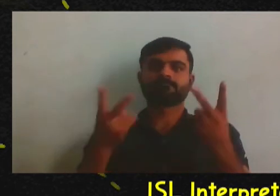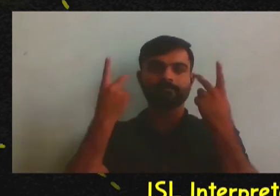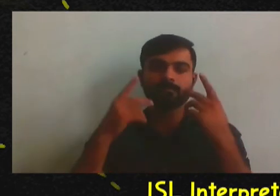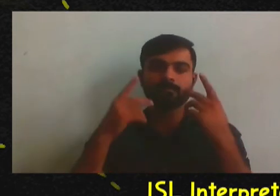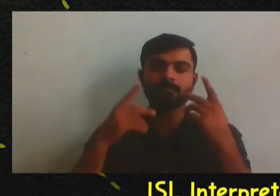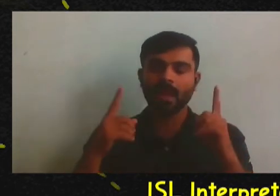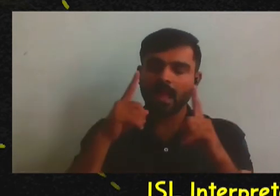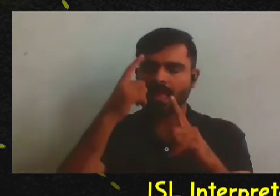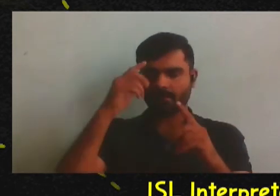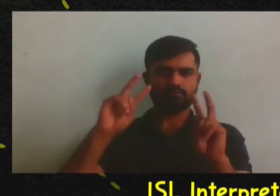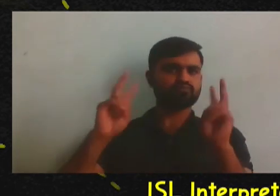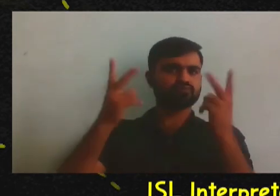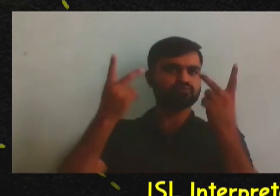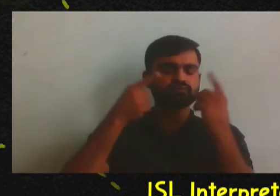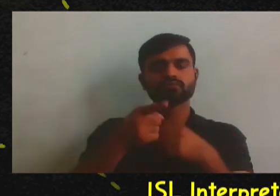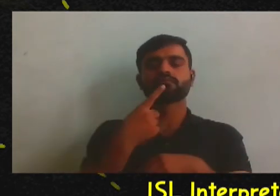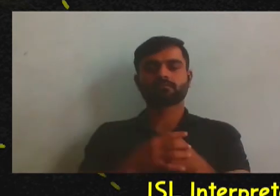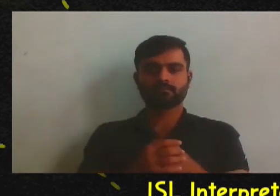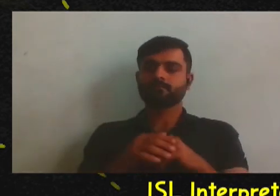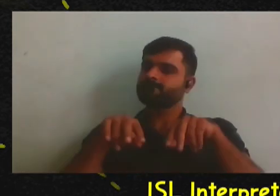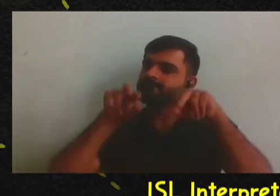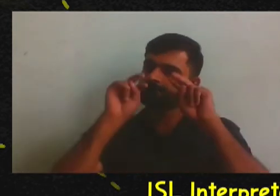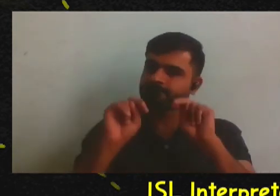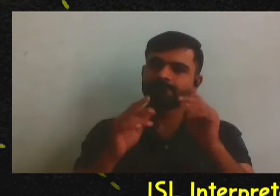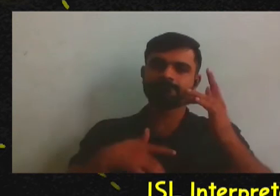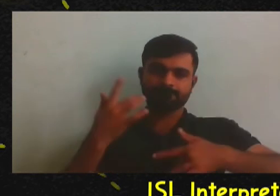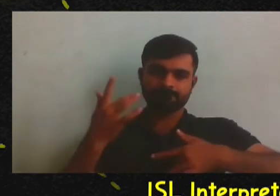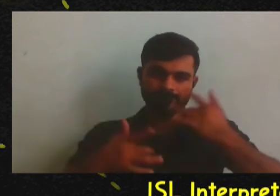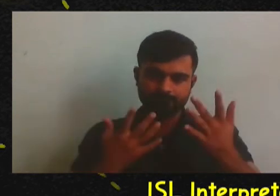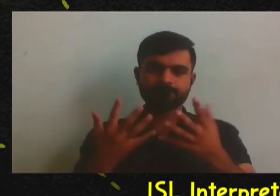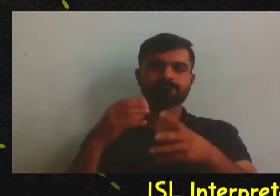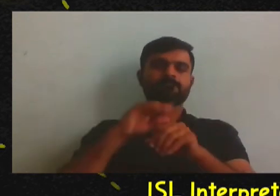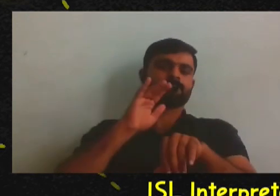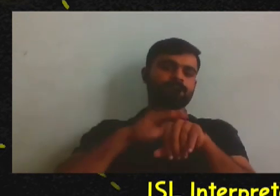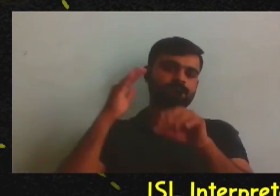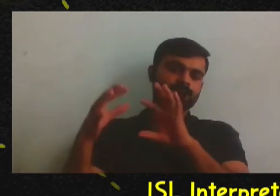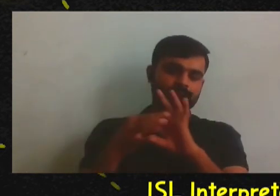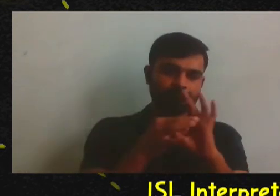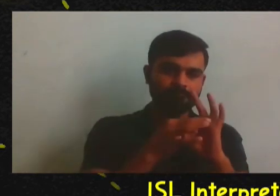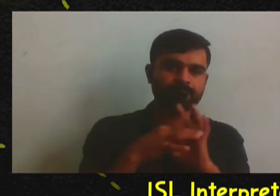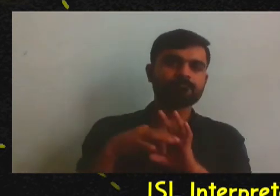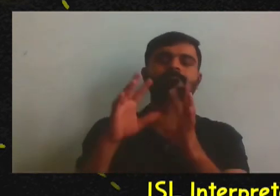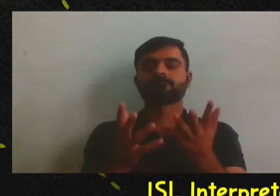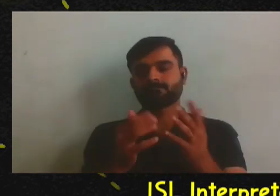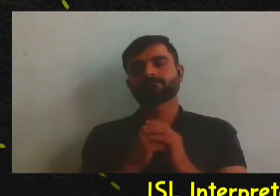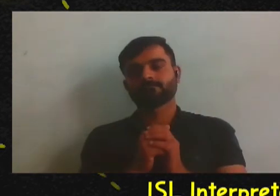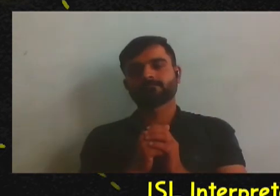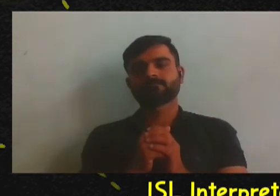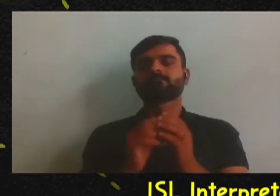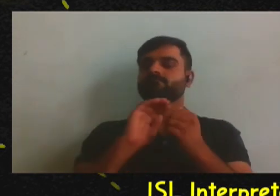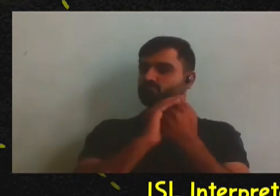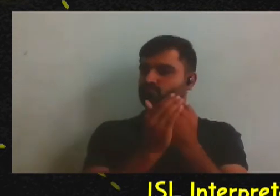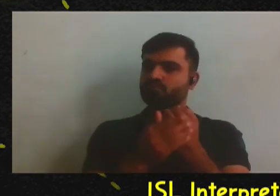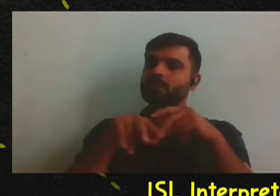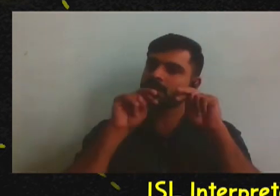conscious of the necessary emotional attachment necessary, the empathy that's